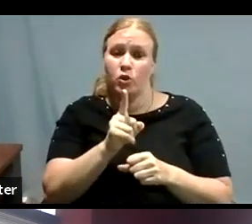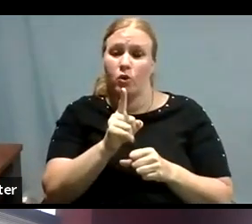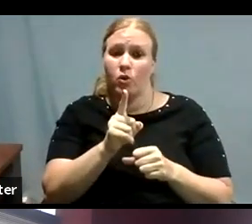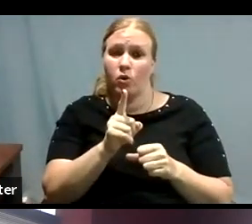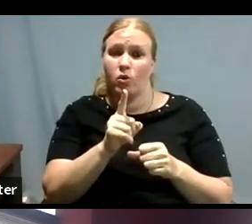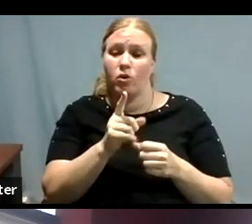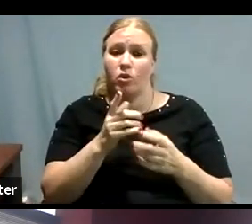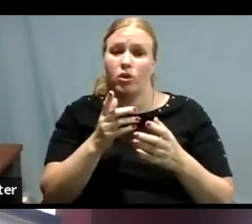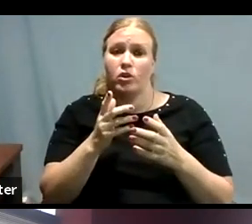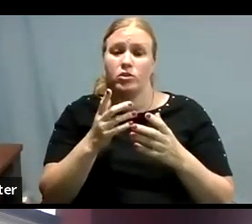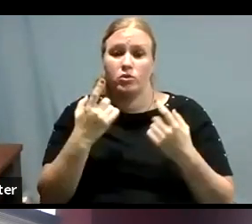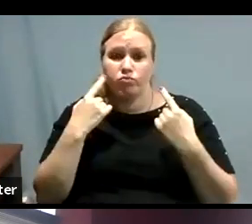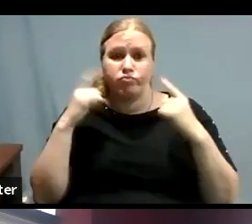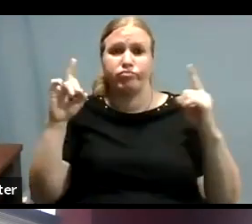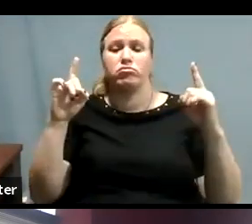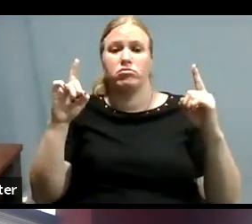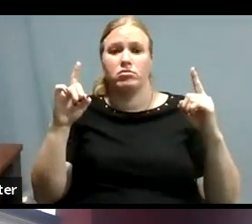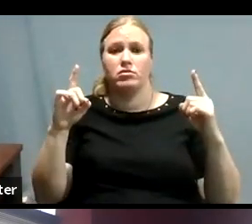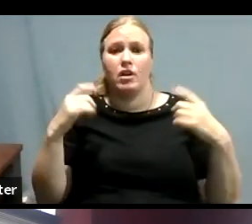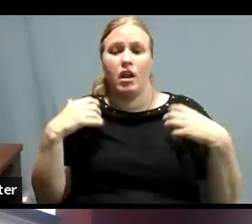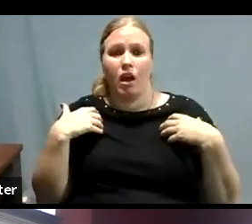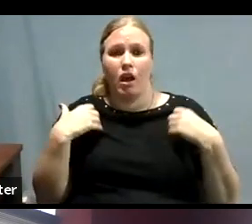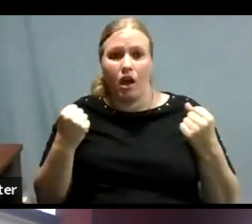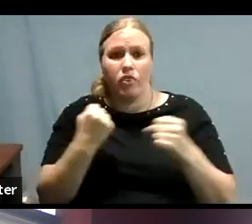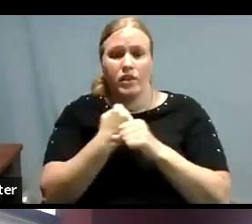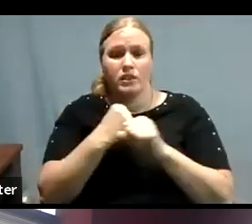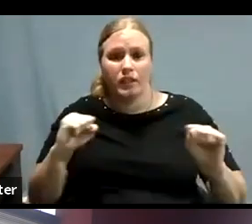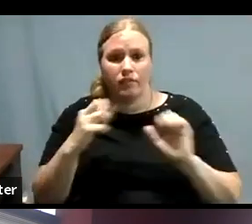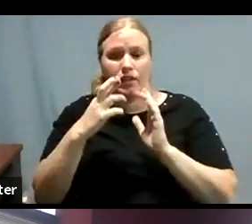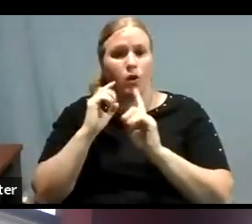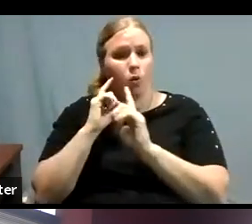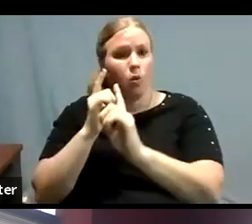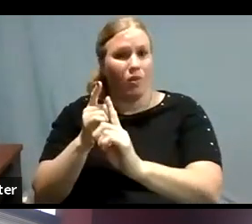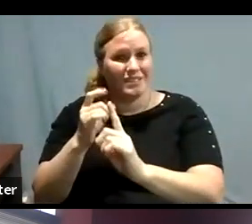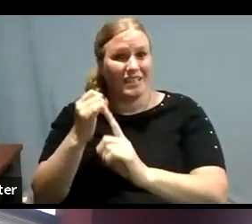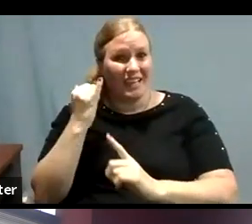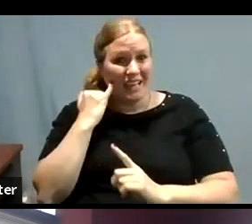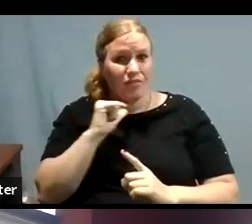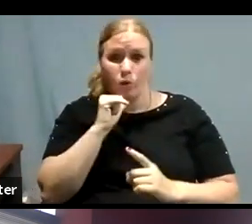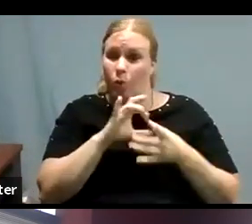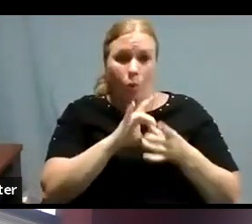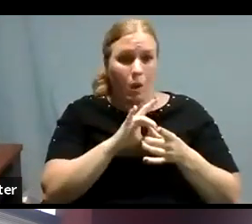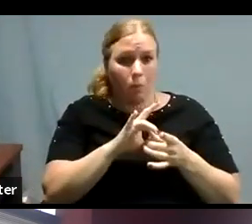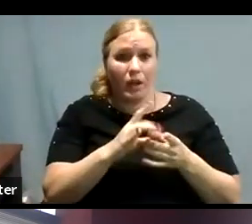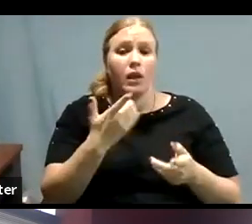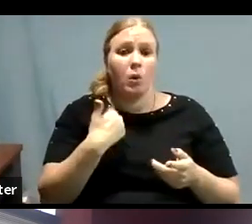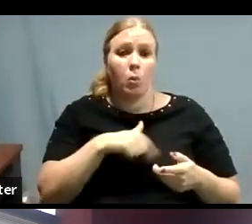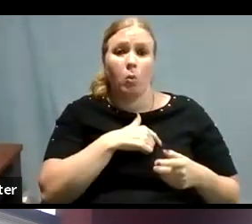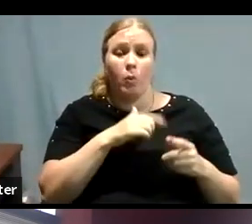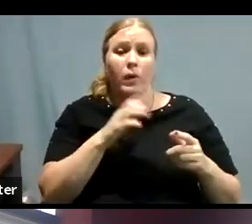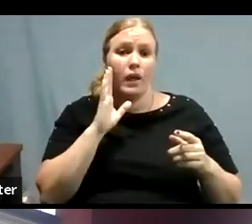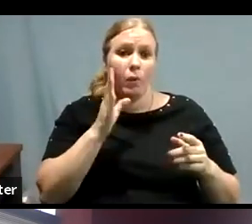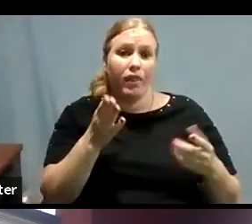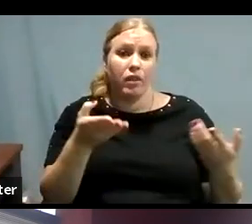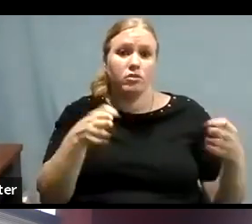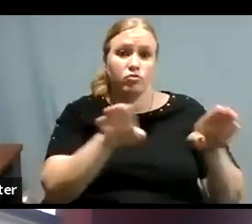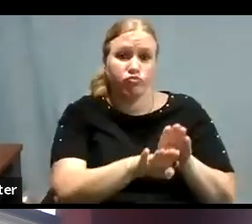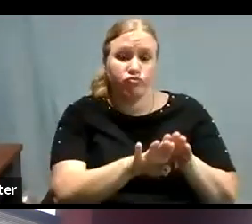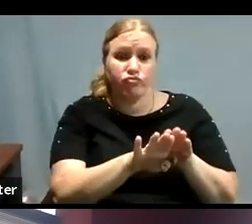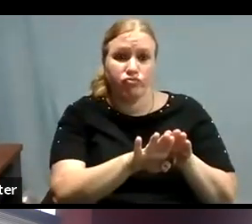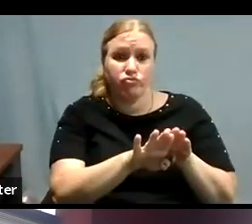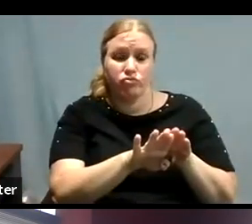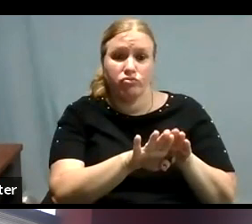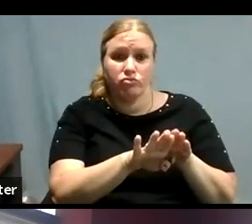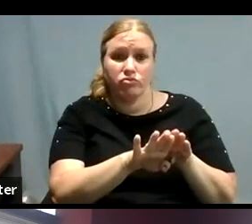they're not cooperating in the end, we're prepared to shut places down. We obviously don't want it to come to that, but